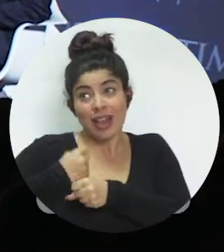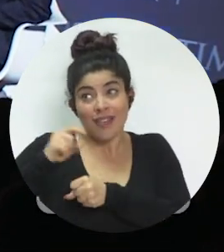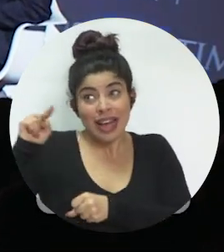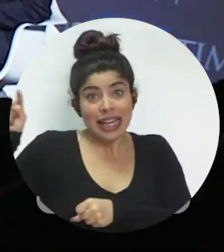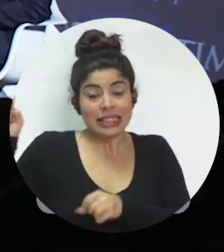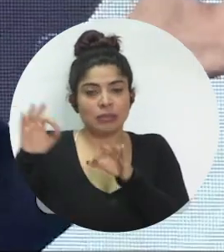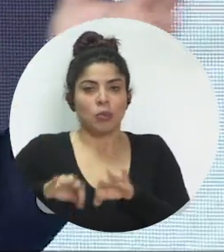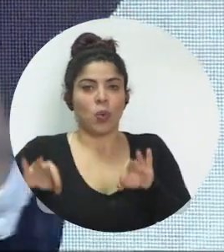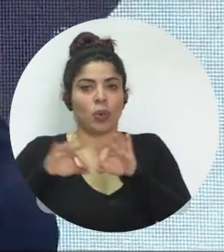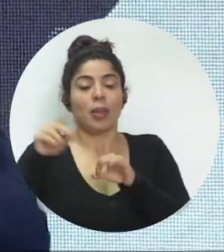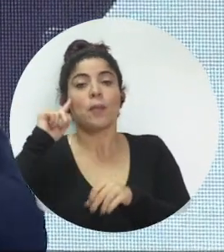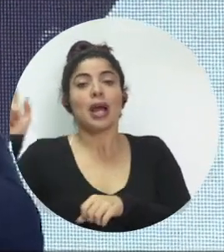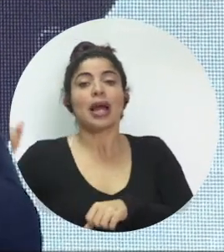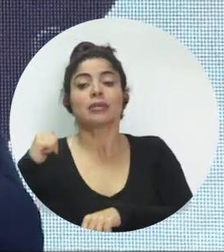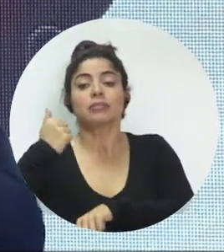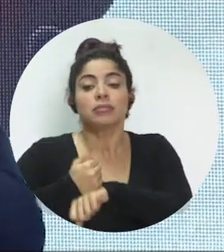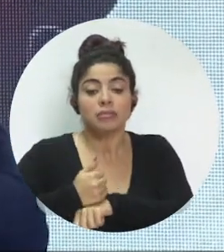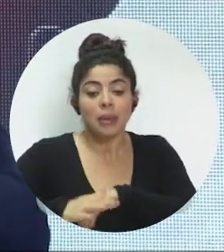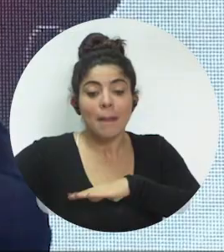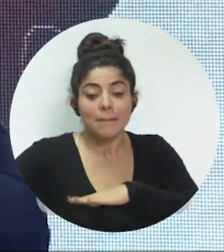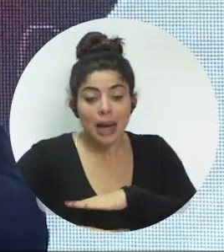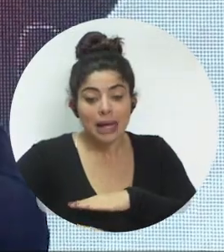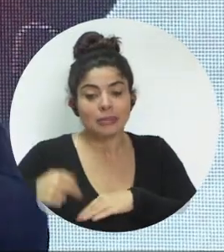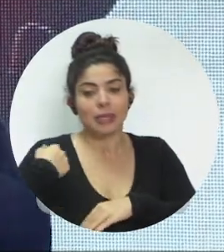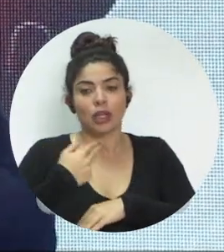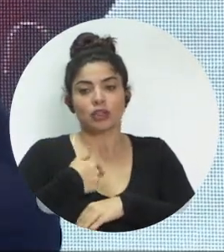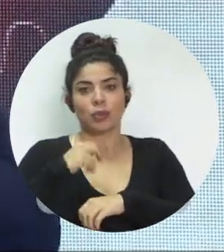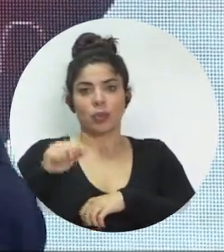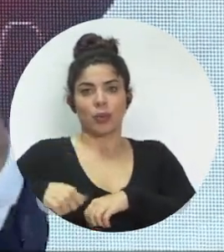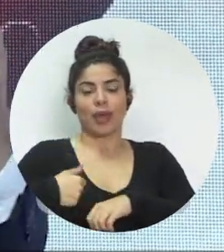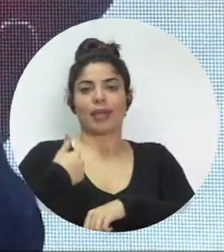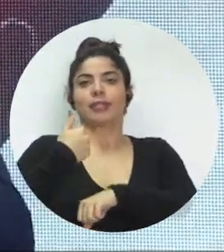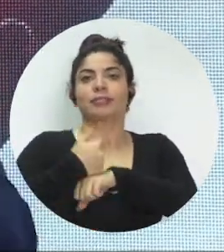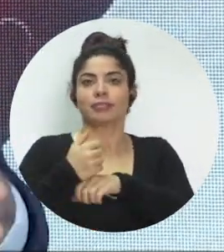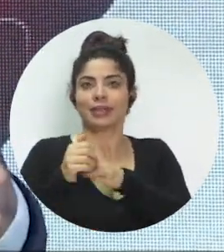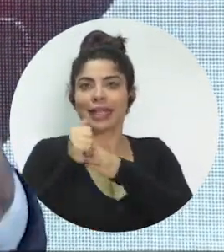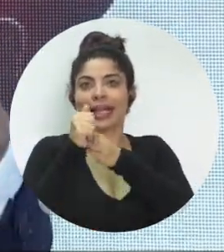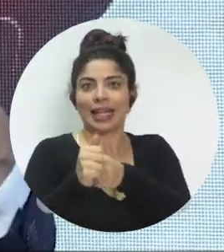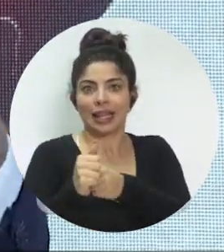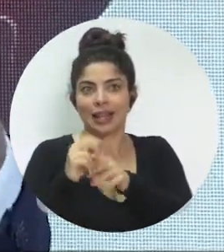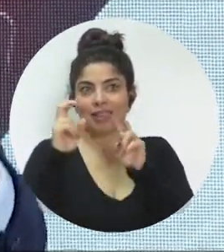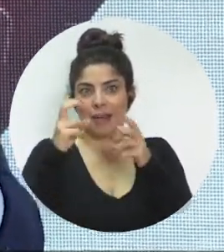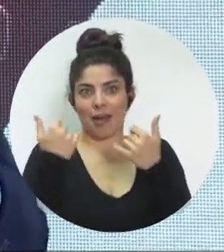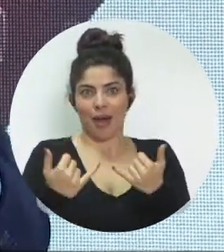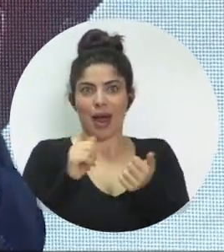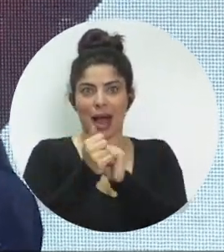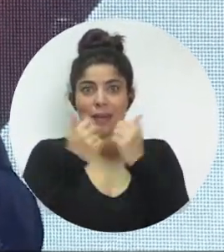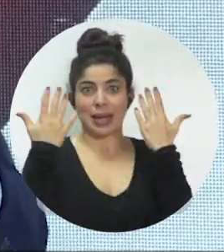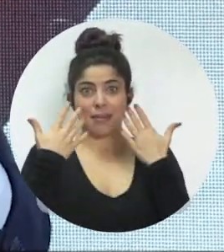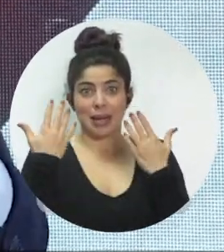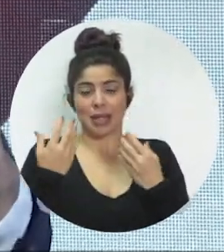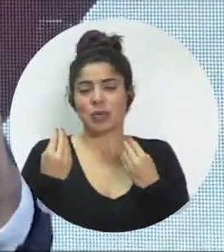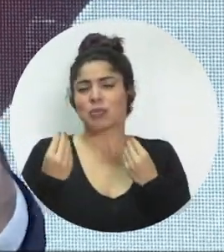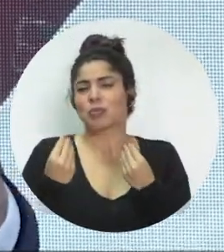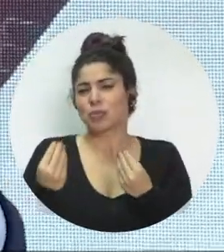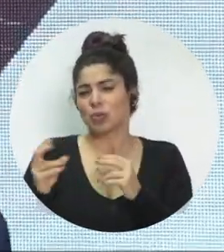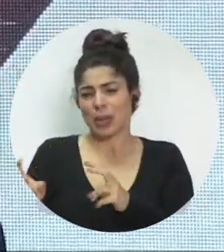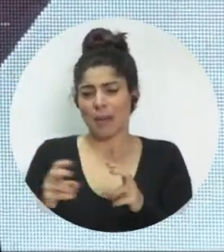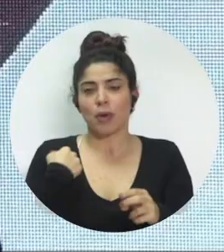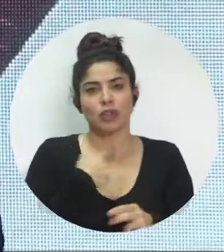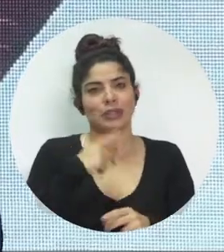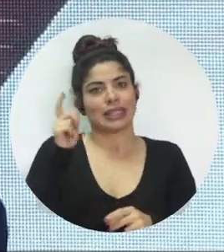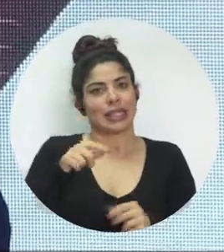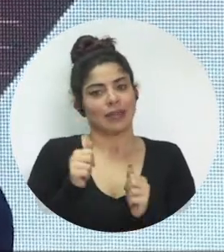work of people that were before us is very important, because set the ground for us being the ones leading